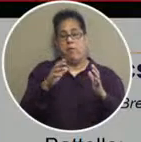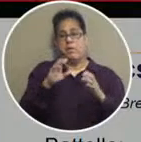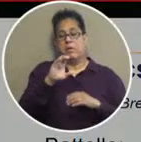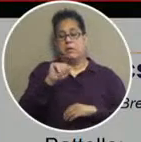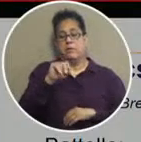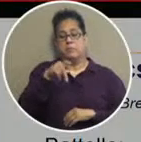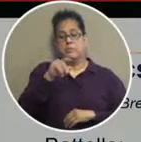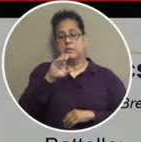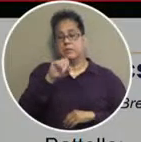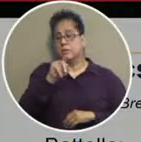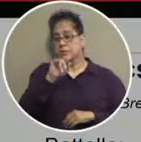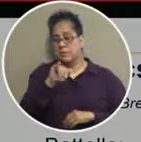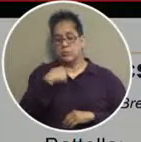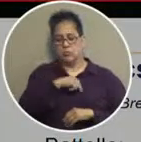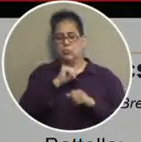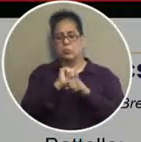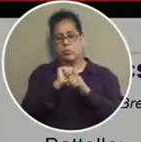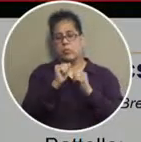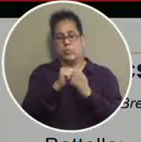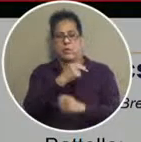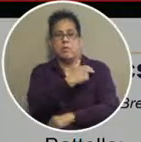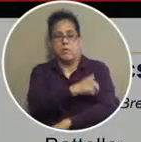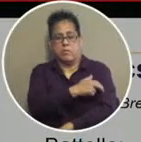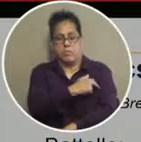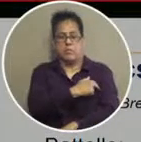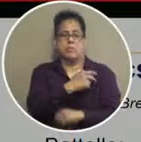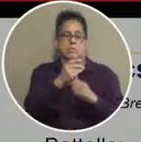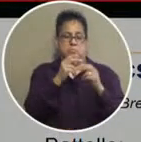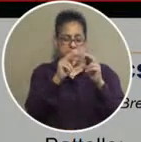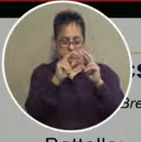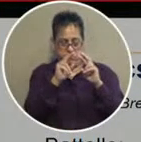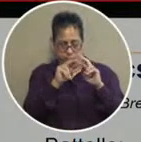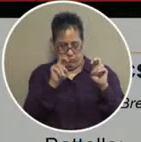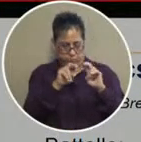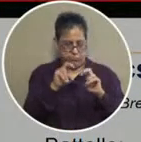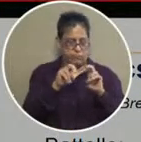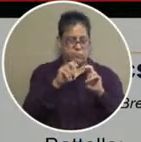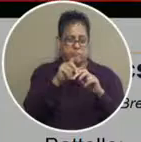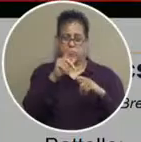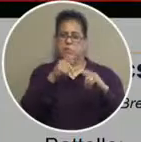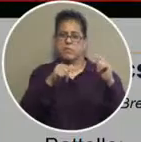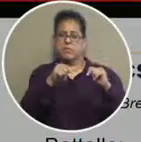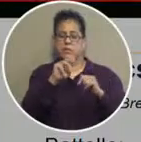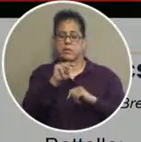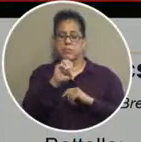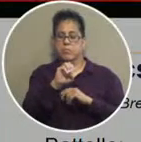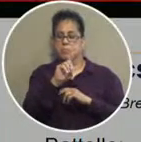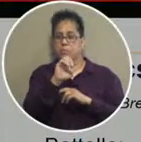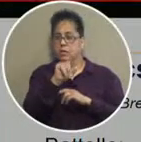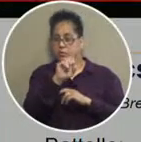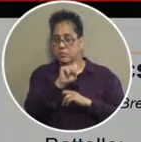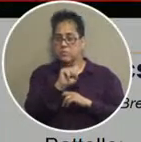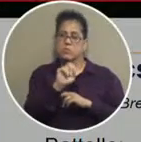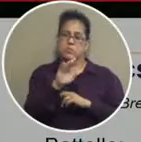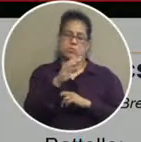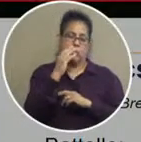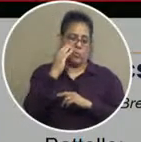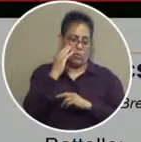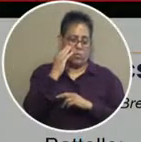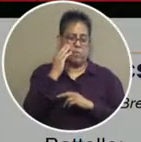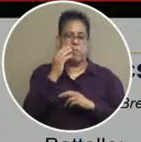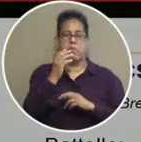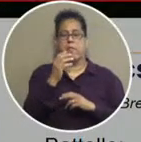we have been working with the hospitals pretty closely to look at various models. As I'm sure you're all aware, there